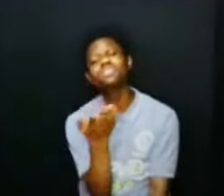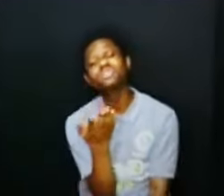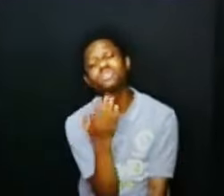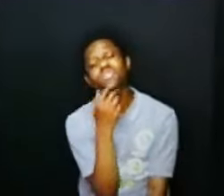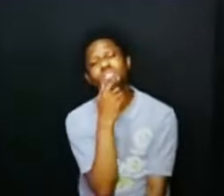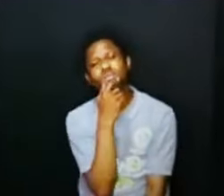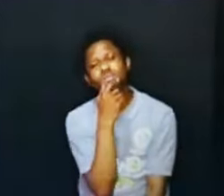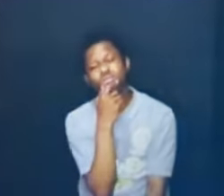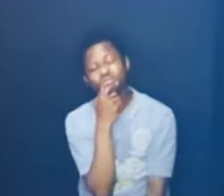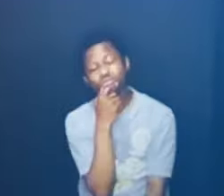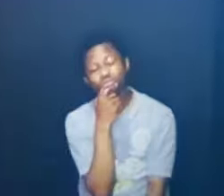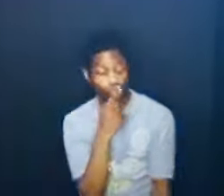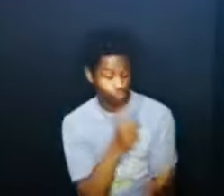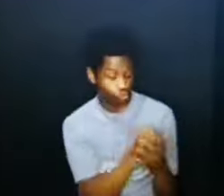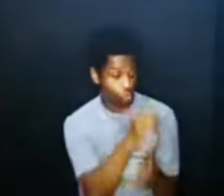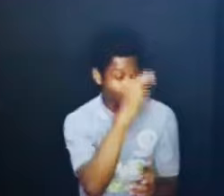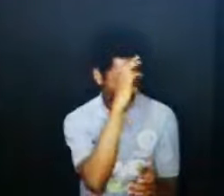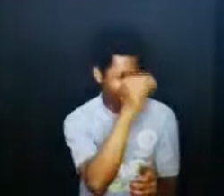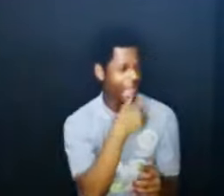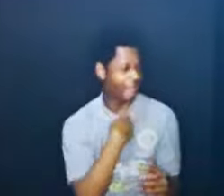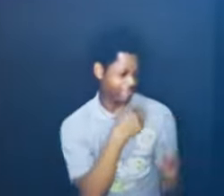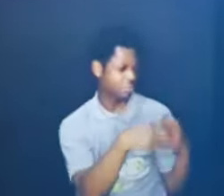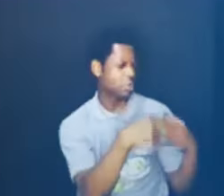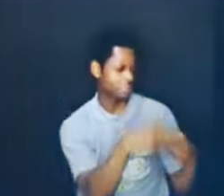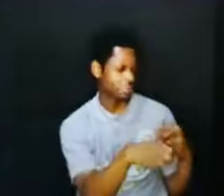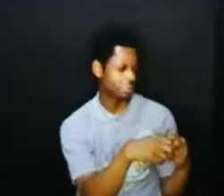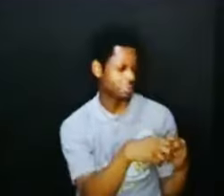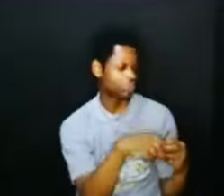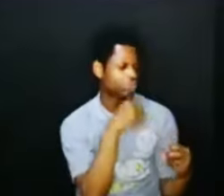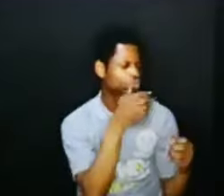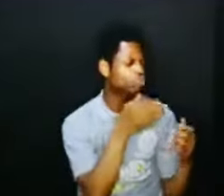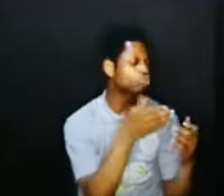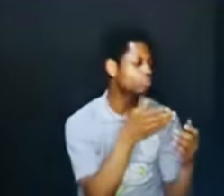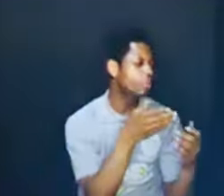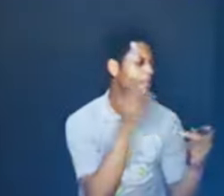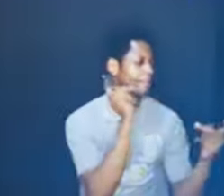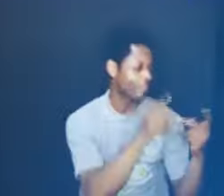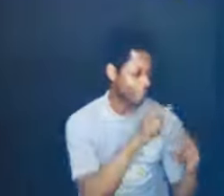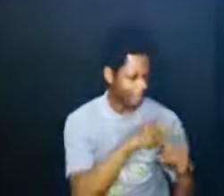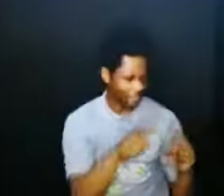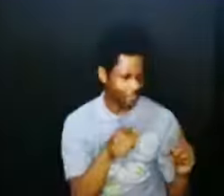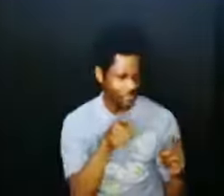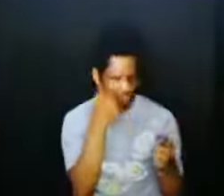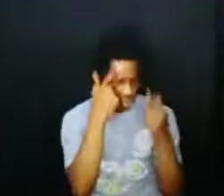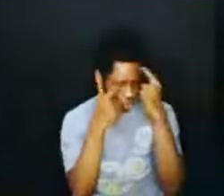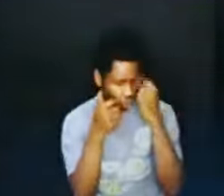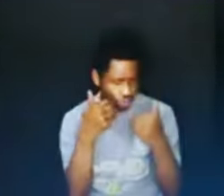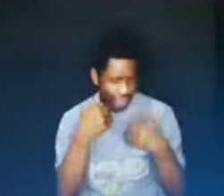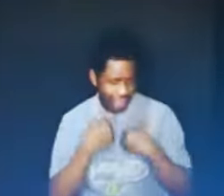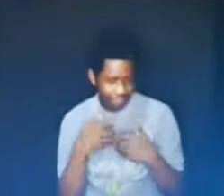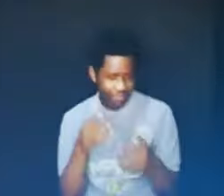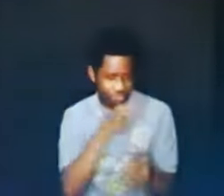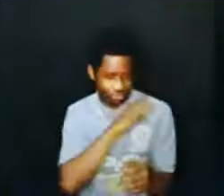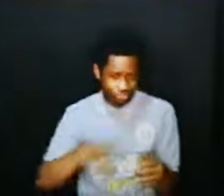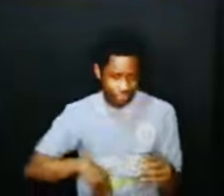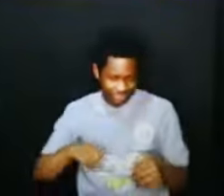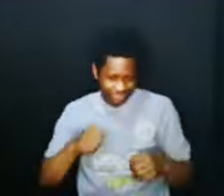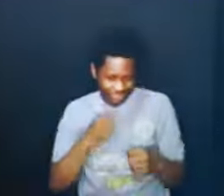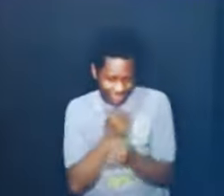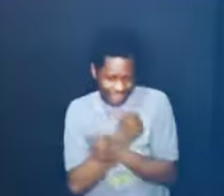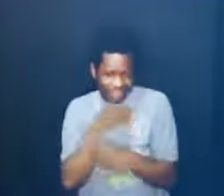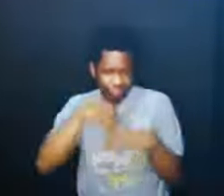The man may not be too good. But the love of Christ in you